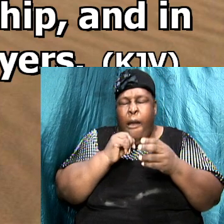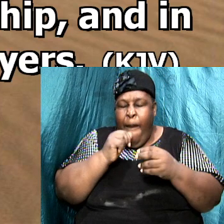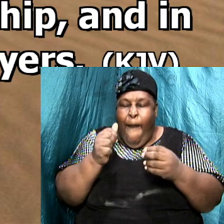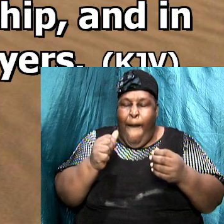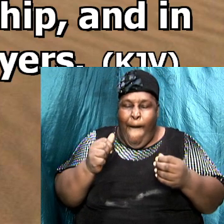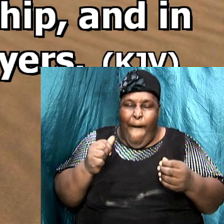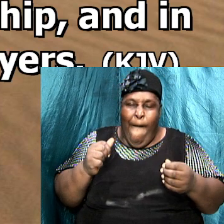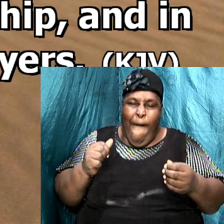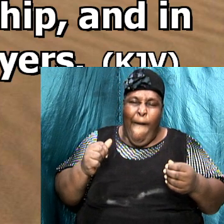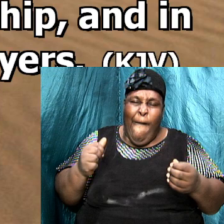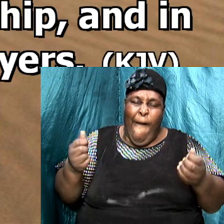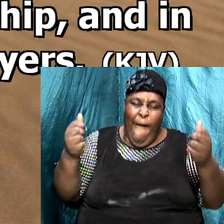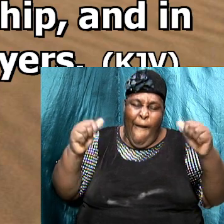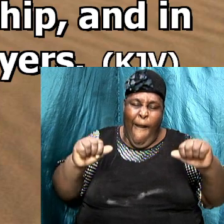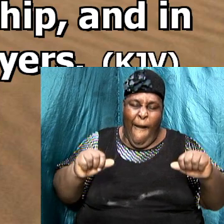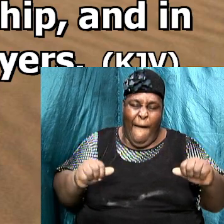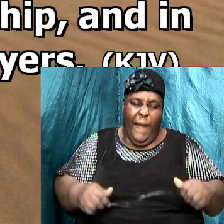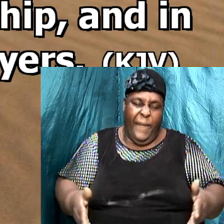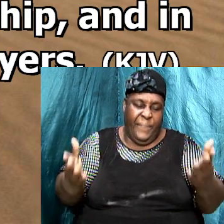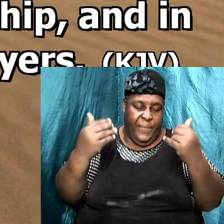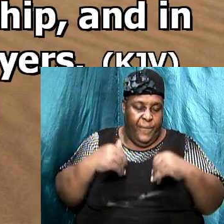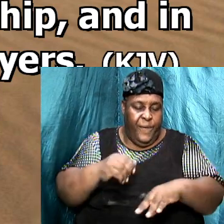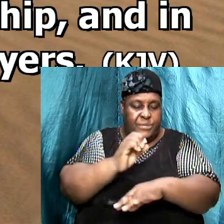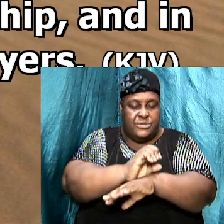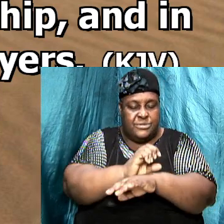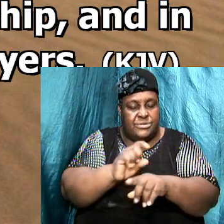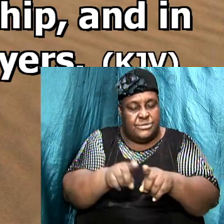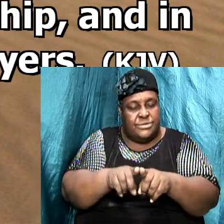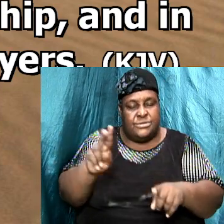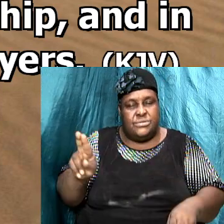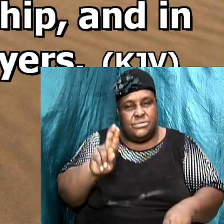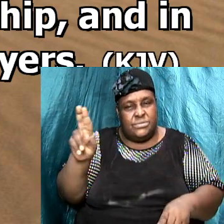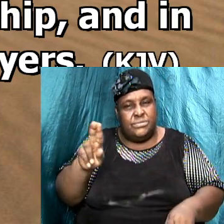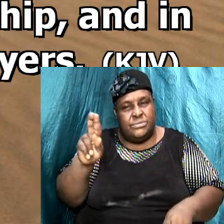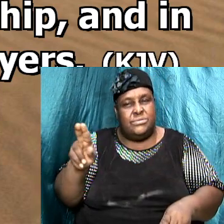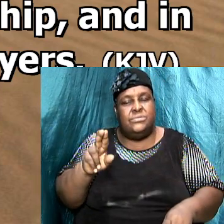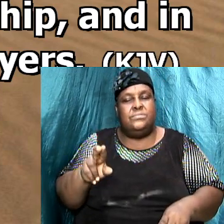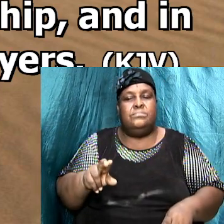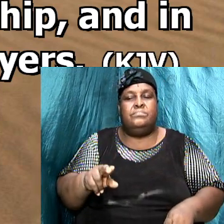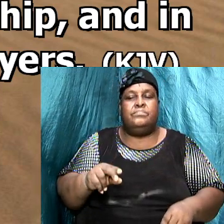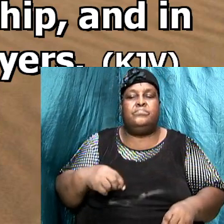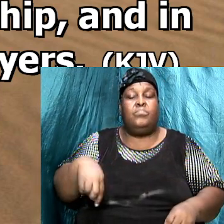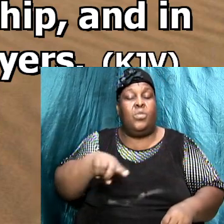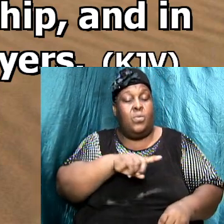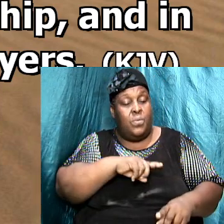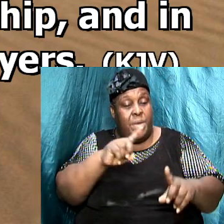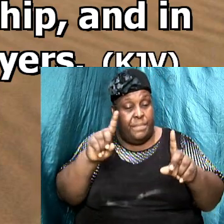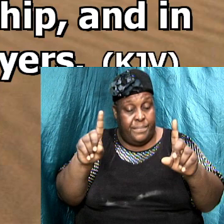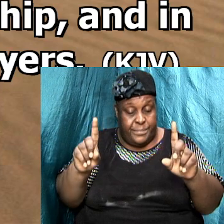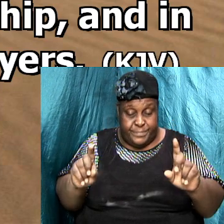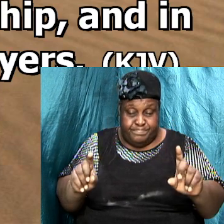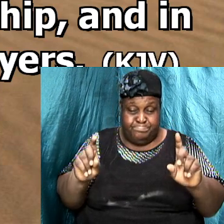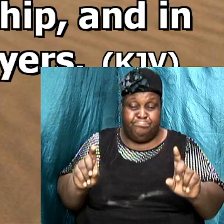We're not able to come out of church as we used to. Hence, we must